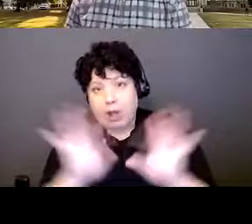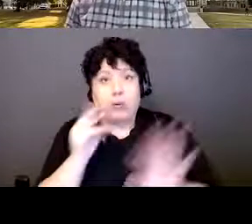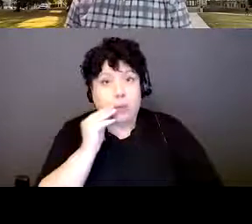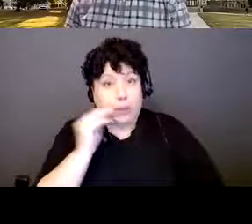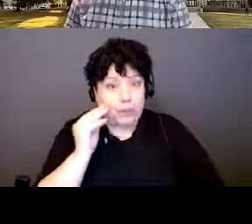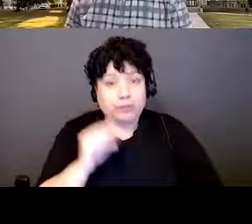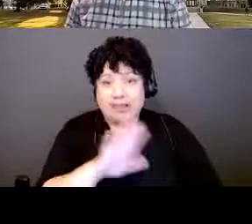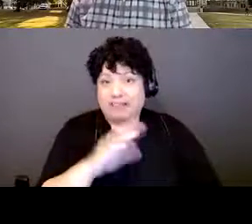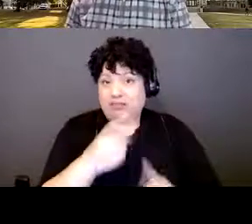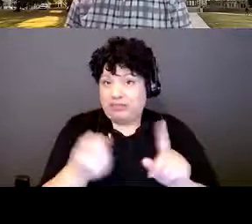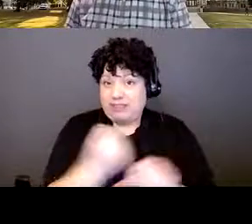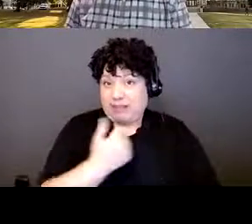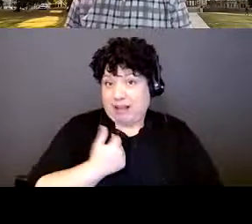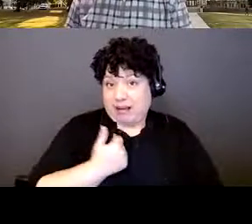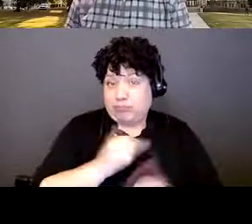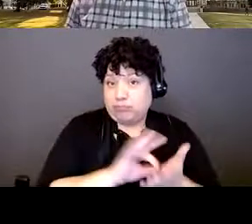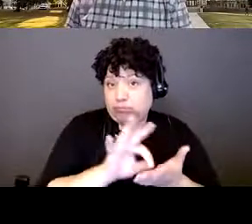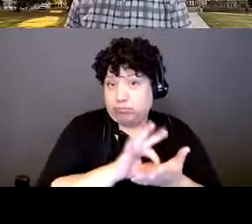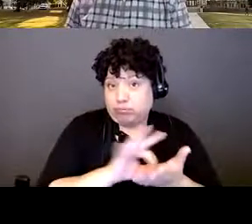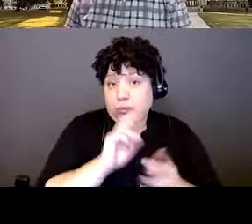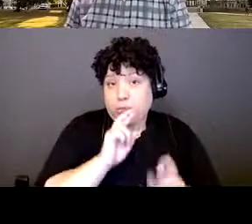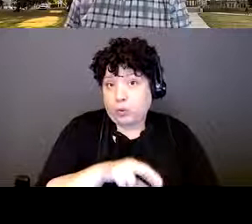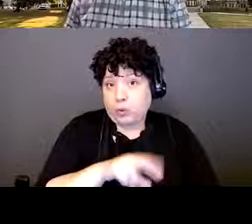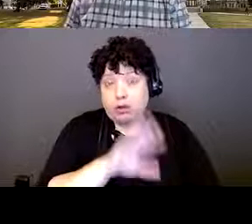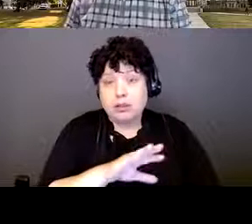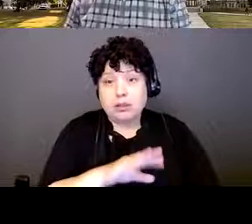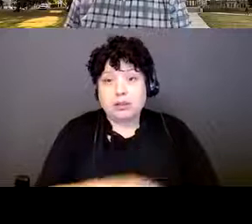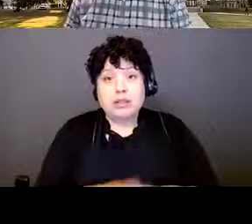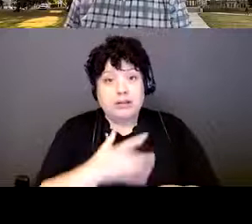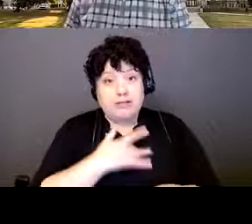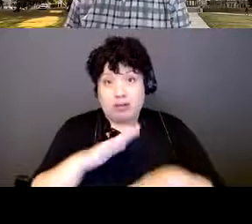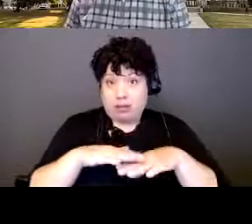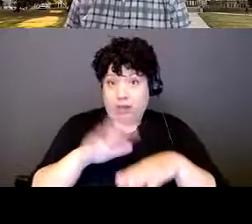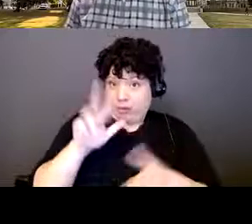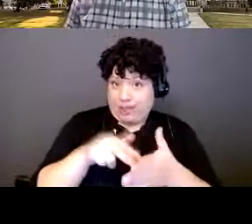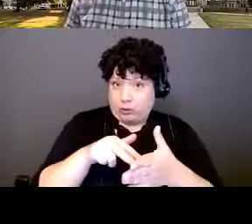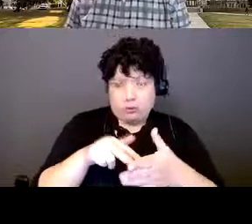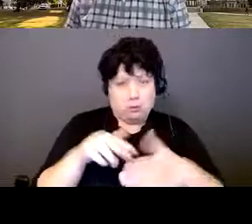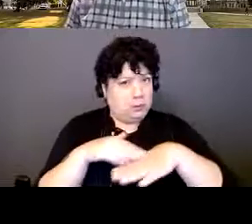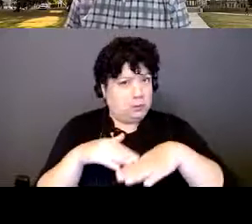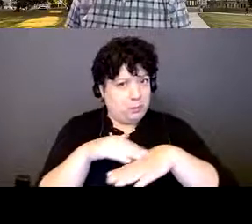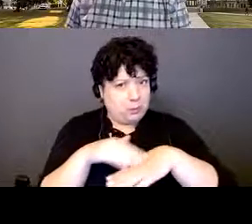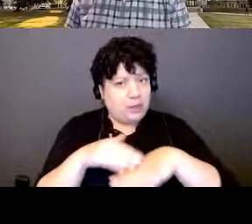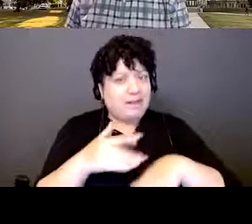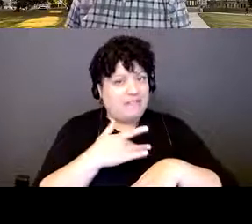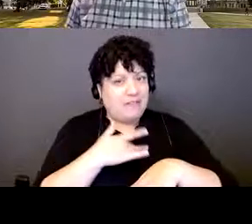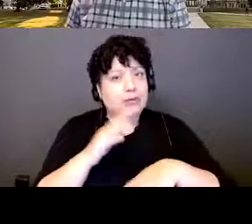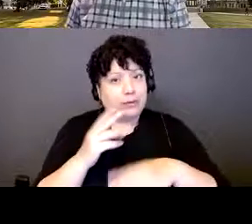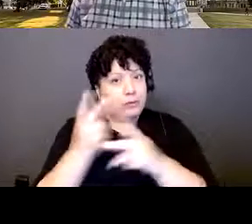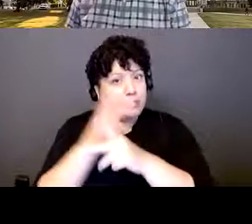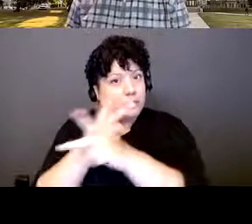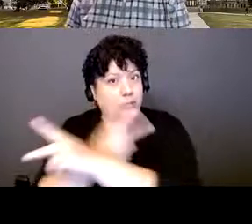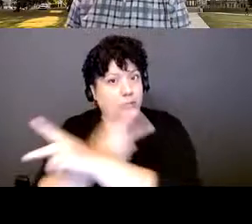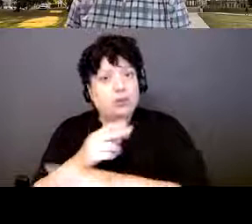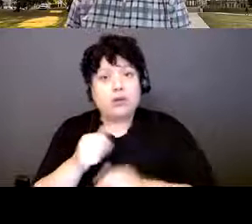reporting rates are conservative and are thought to be increasing based on reports from